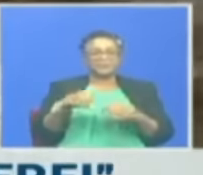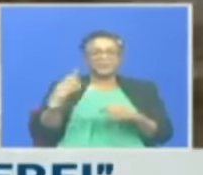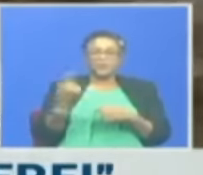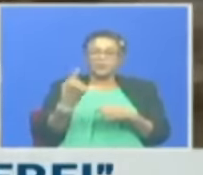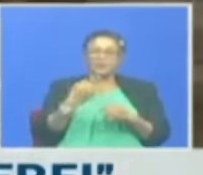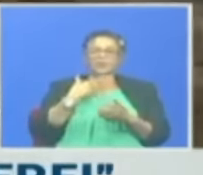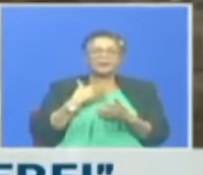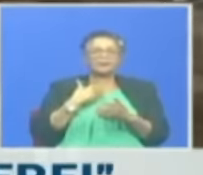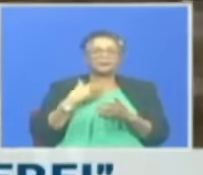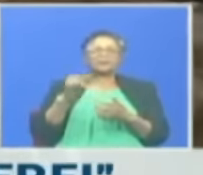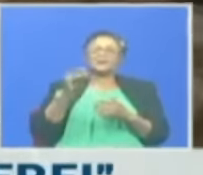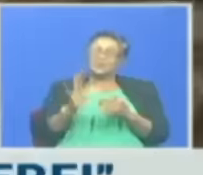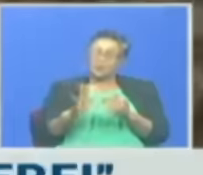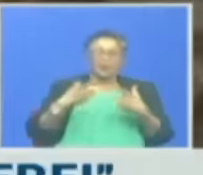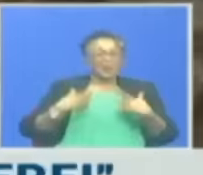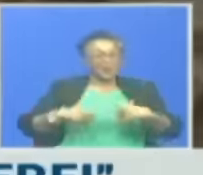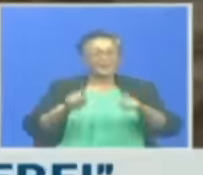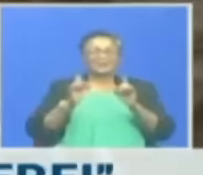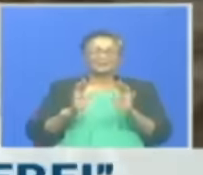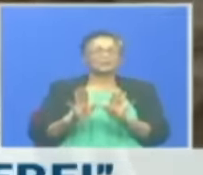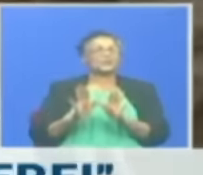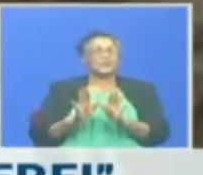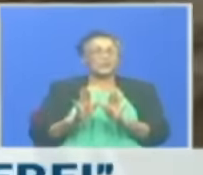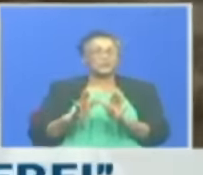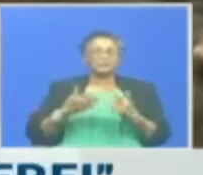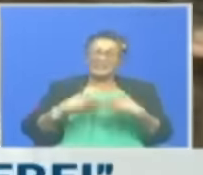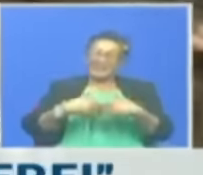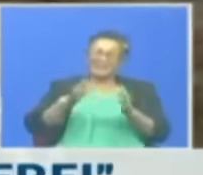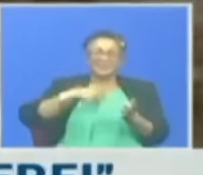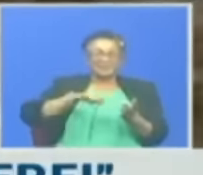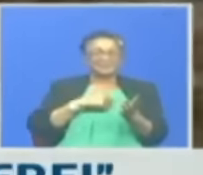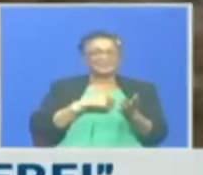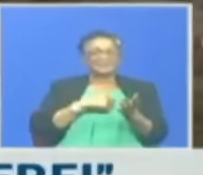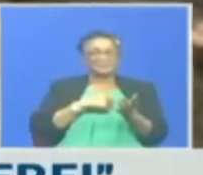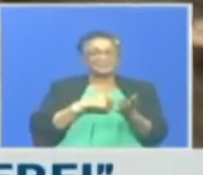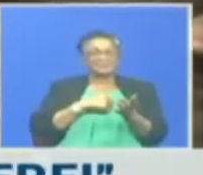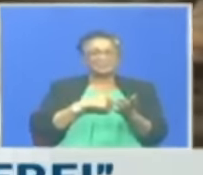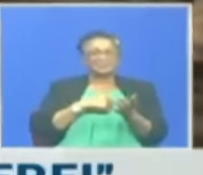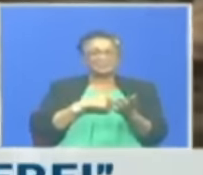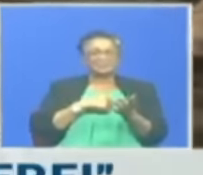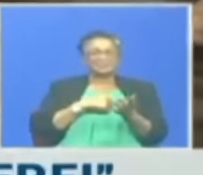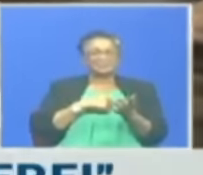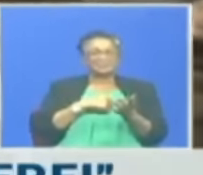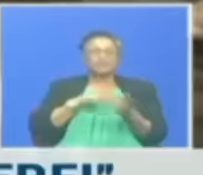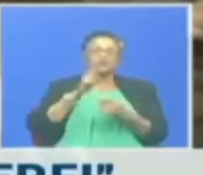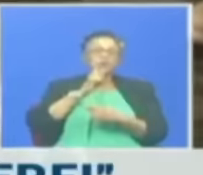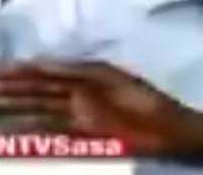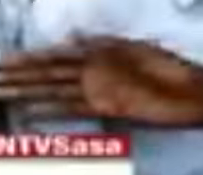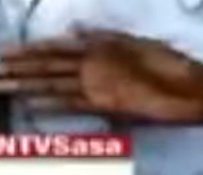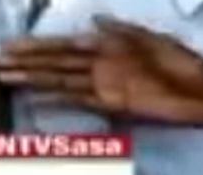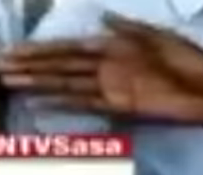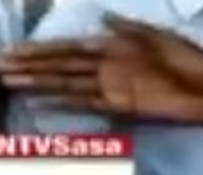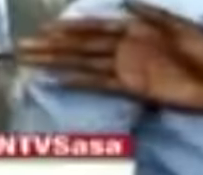kunyo. Let us kunyo. Leave us to kunyo. And tomorrow, tutazeka